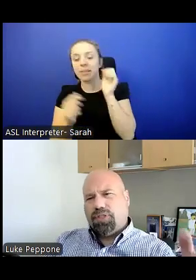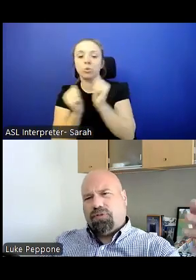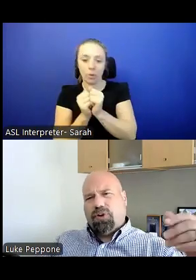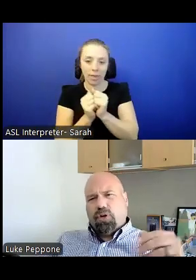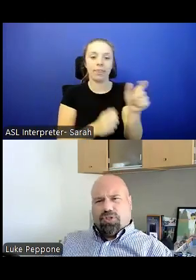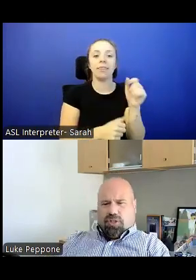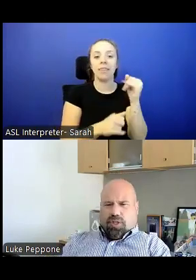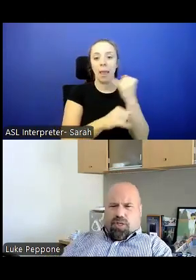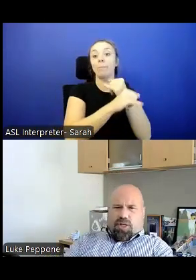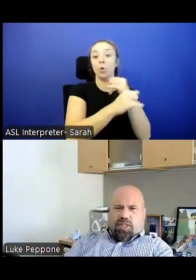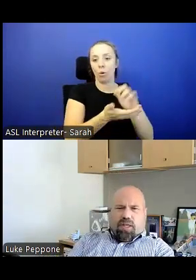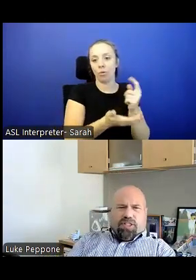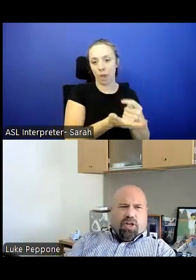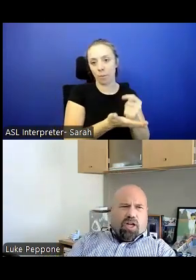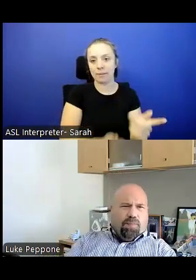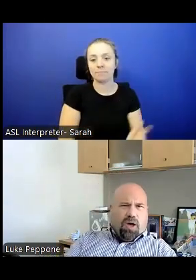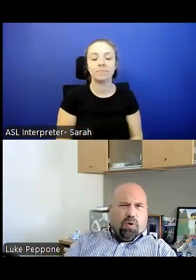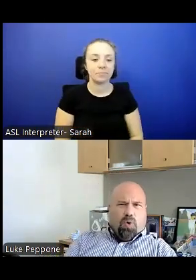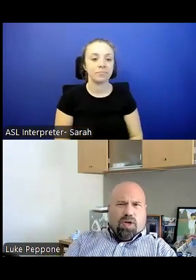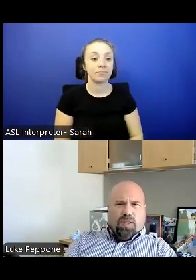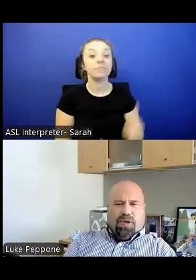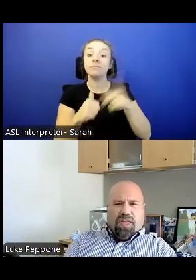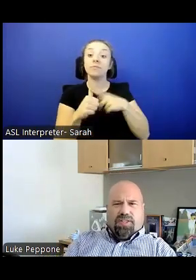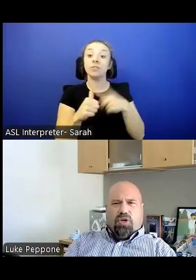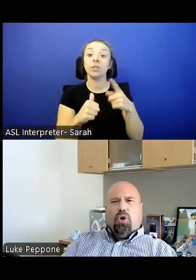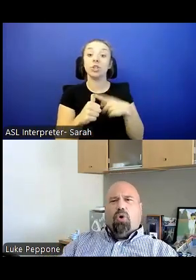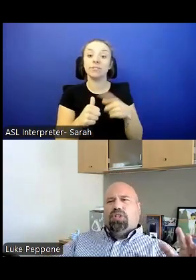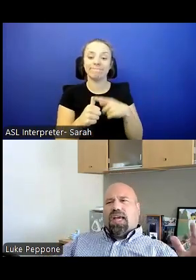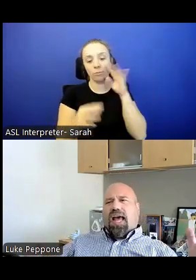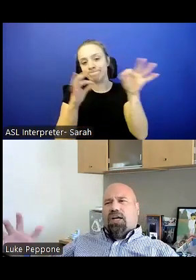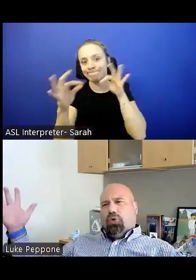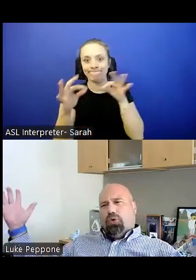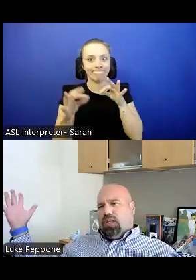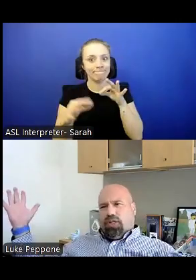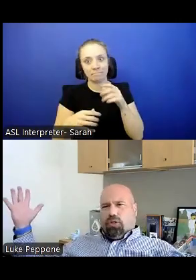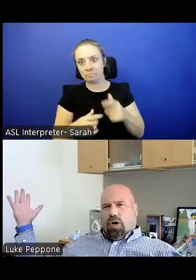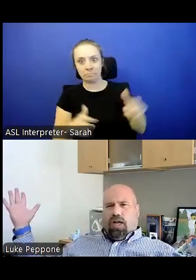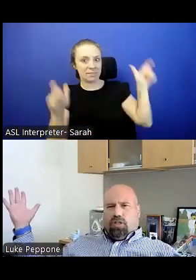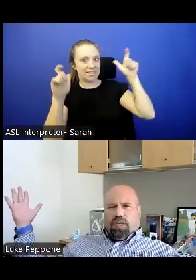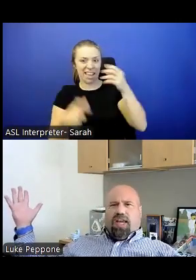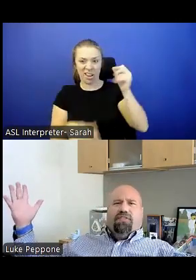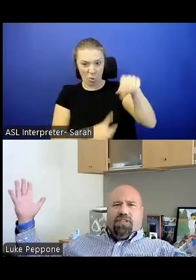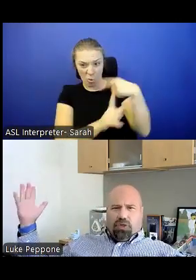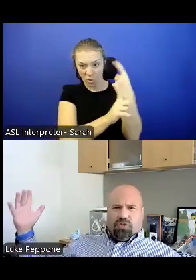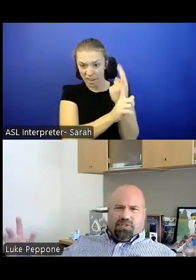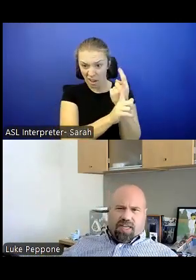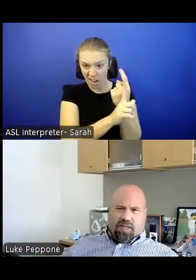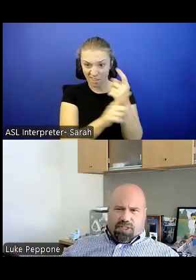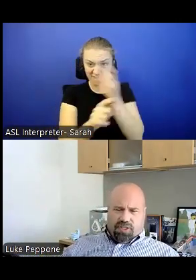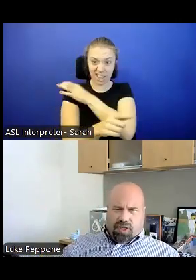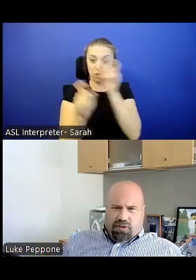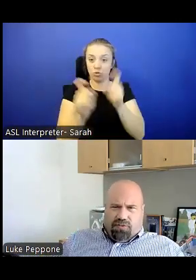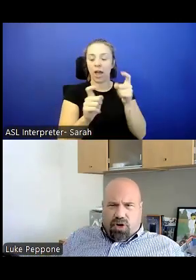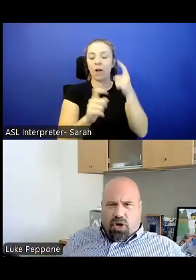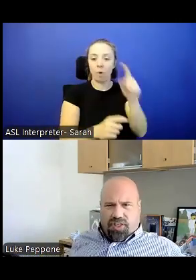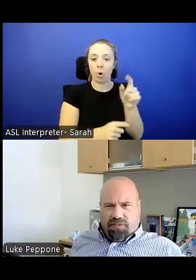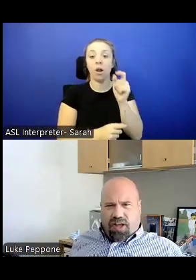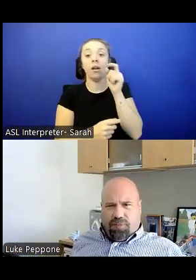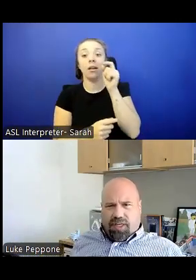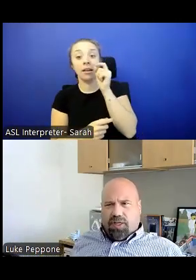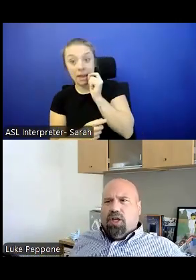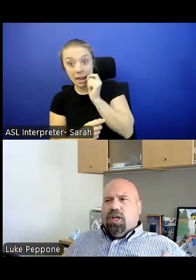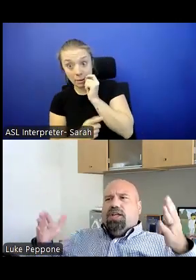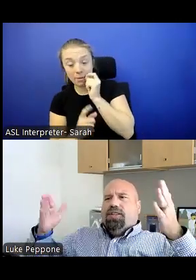Okay, so first, let me talk about one of the biggest and only actual clinical trials we have on the use of cannabis for nausea